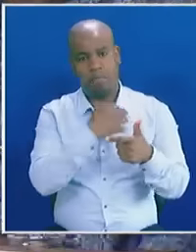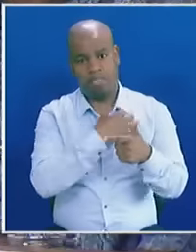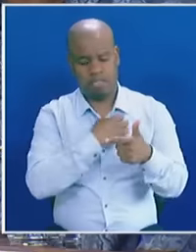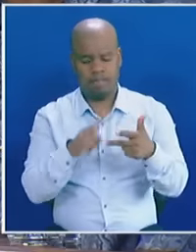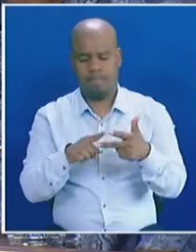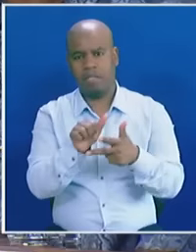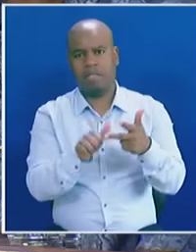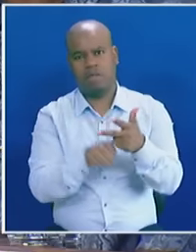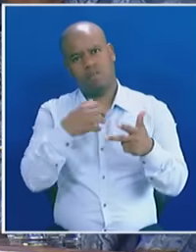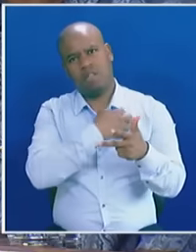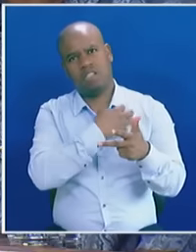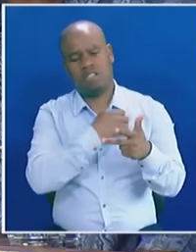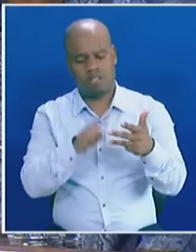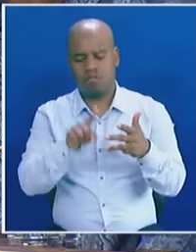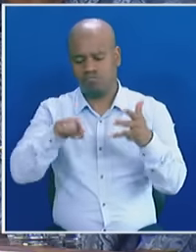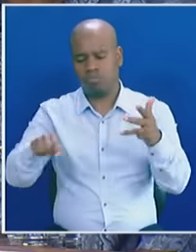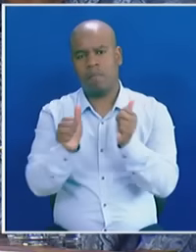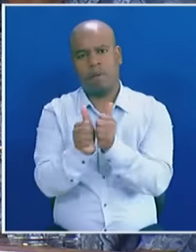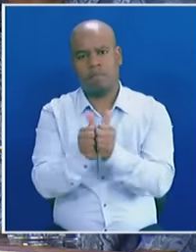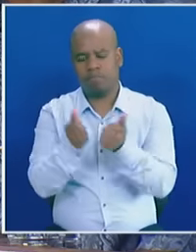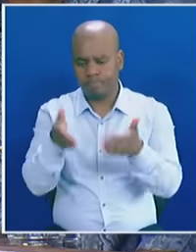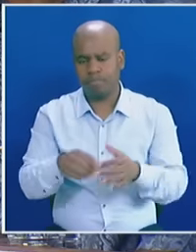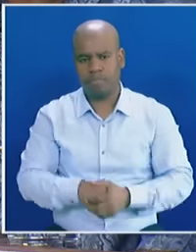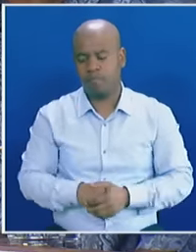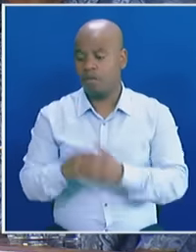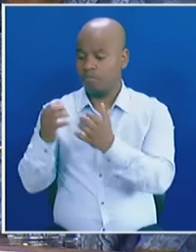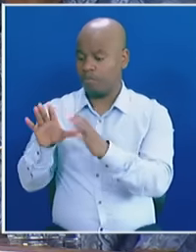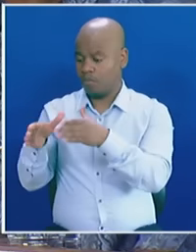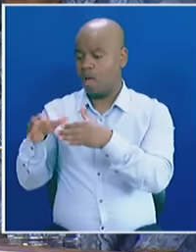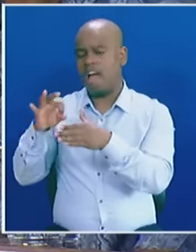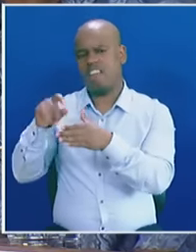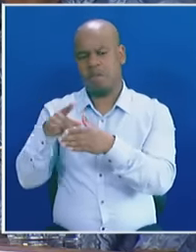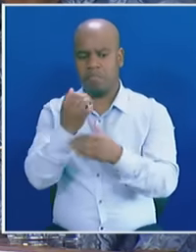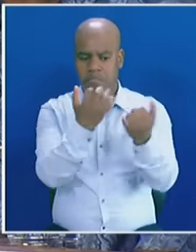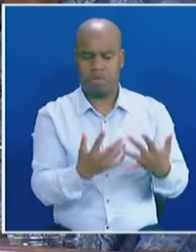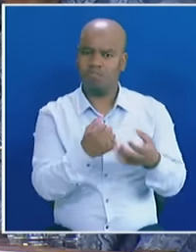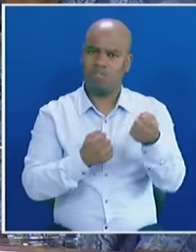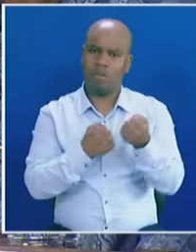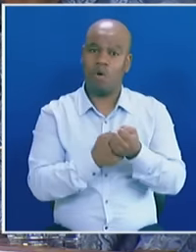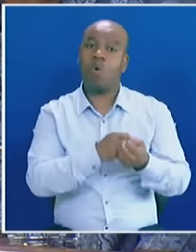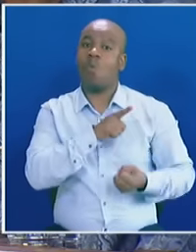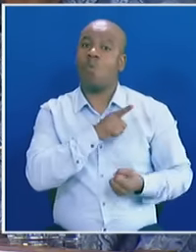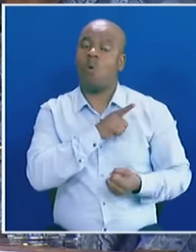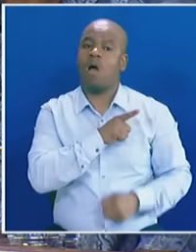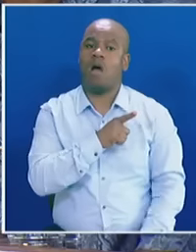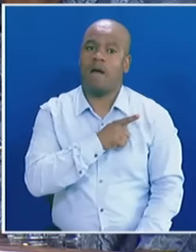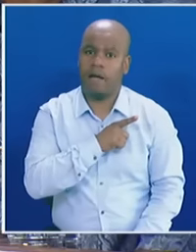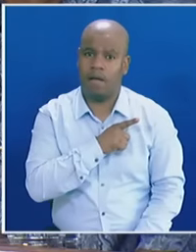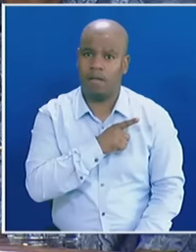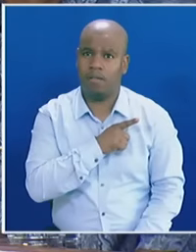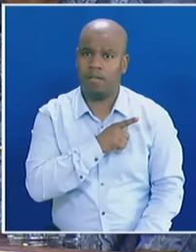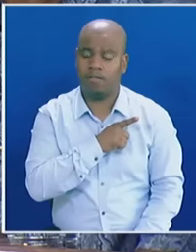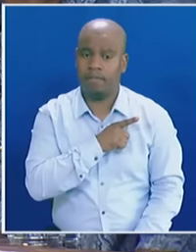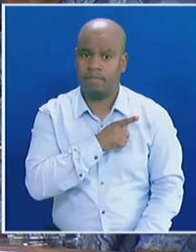At the outset, let me say that Inkatha Freedom Party supports this budget vote. In respect of the post for the Inspector